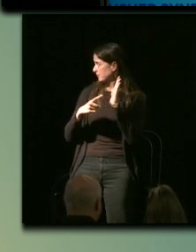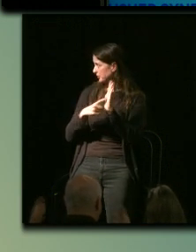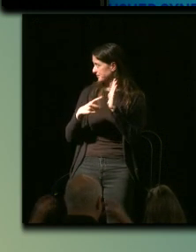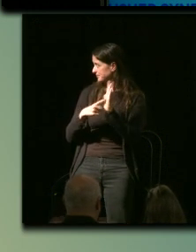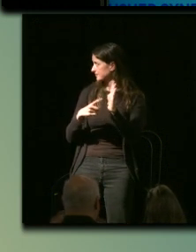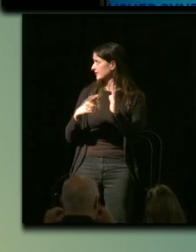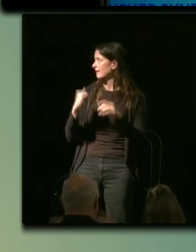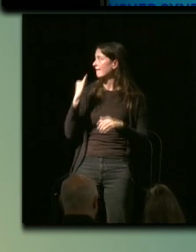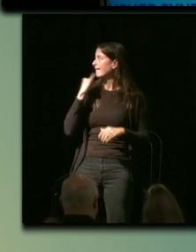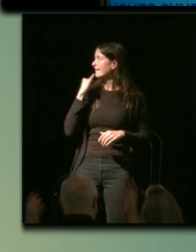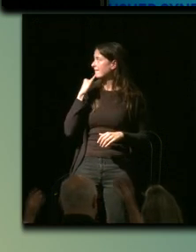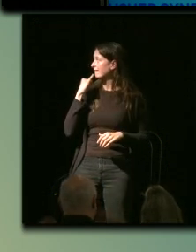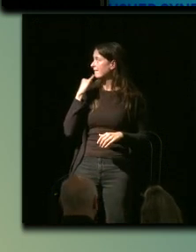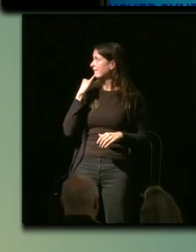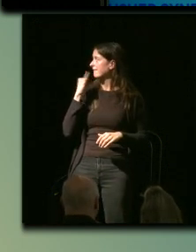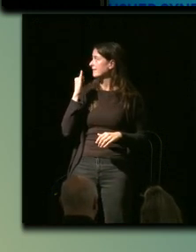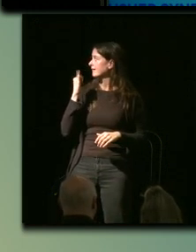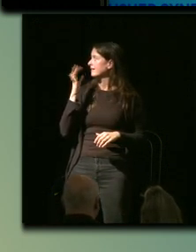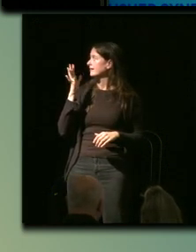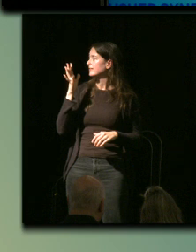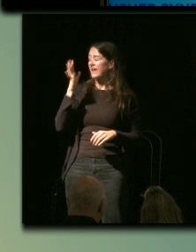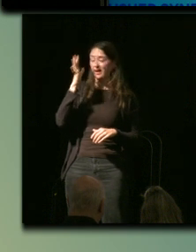USH2A, which is the gene example in this.